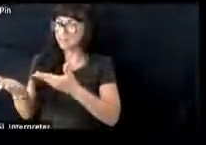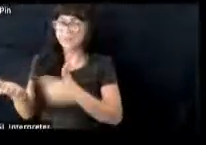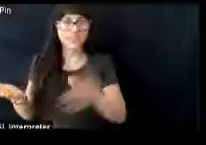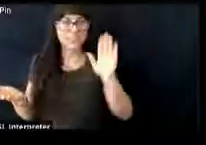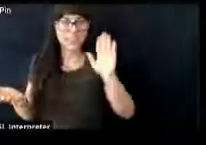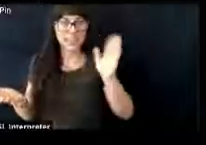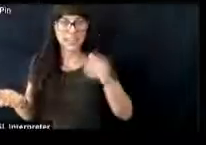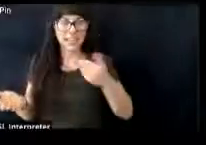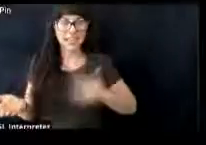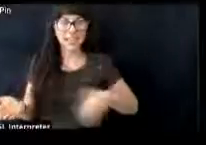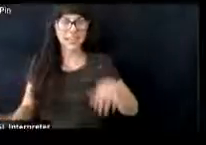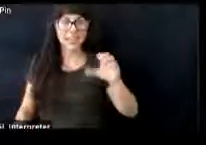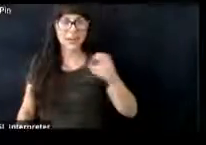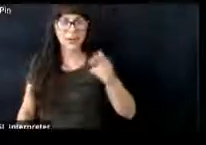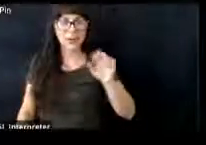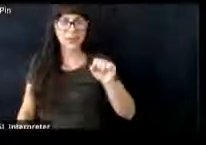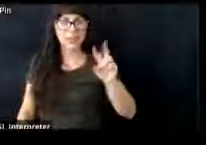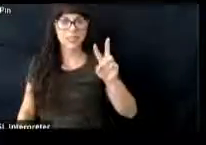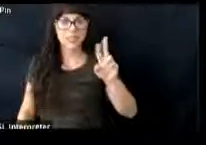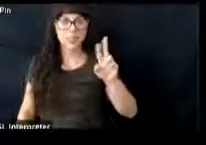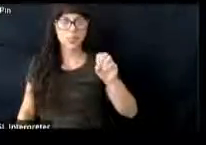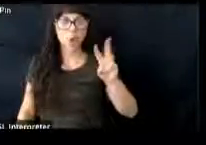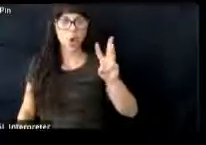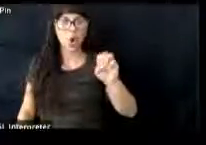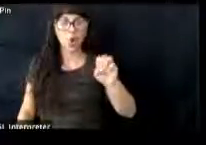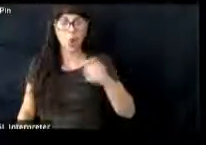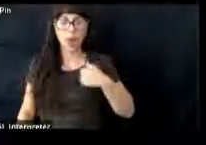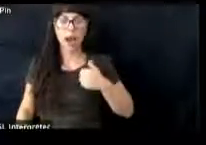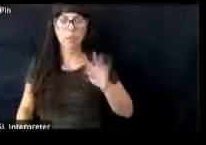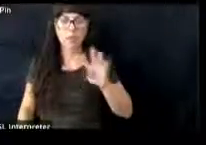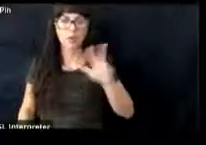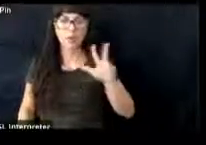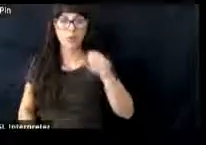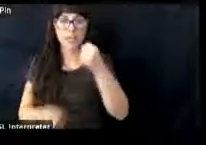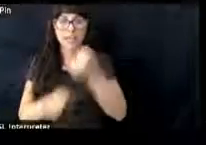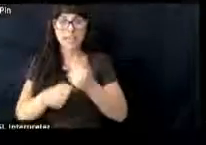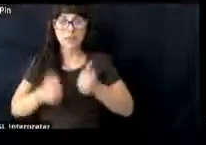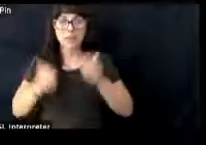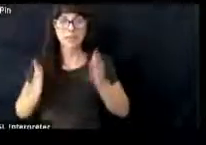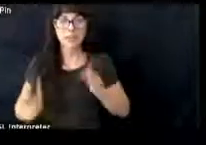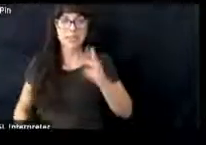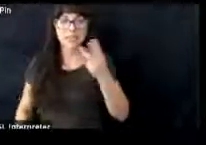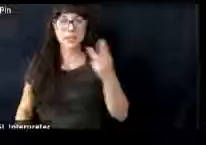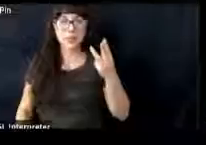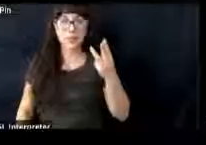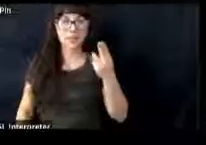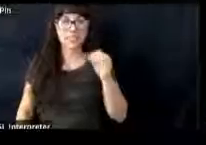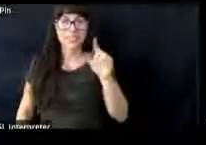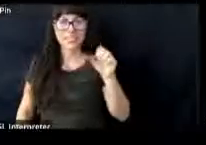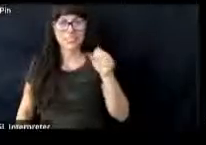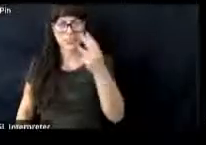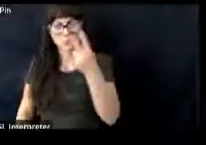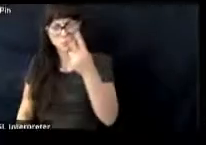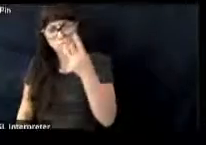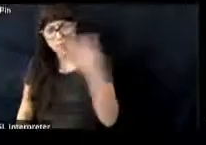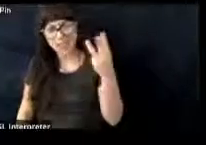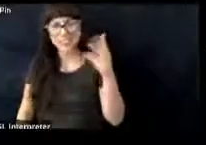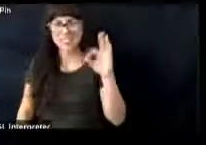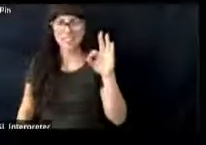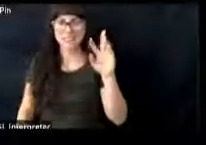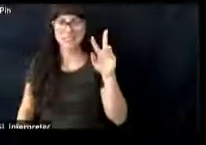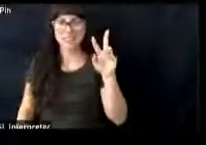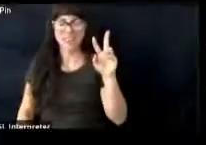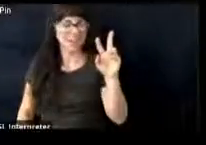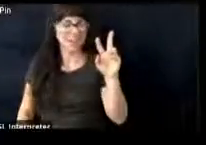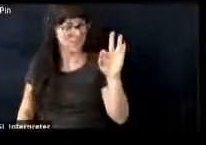is Chris Rowe. I'm a 43-year resident of West Hills, the far west San Fernando Valley.